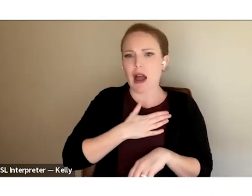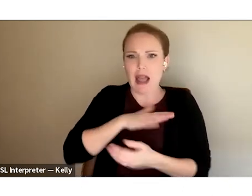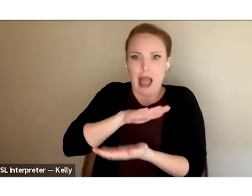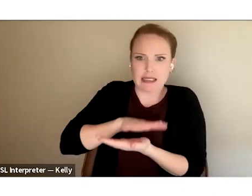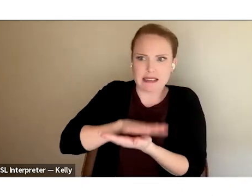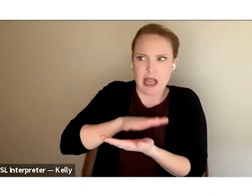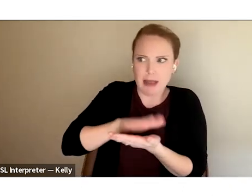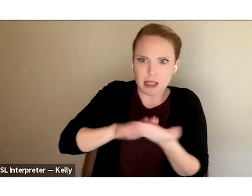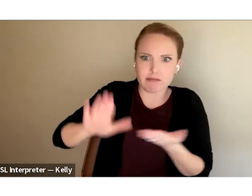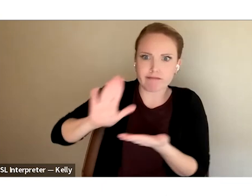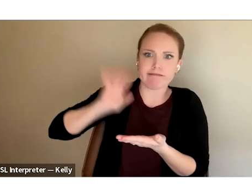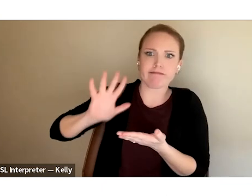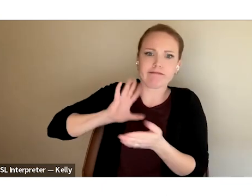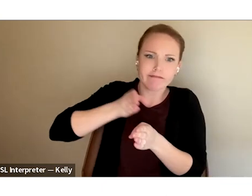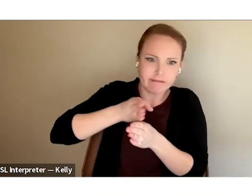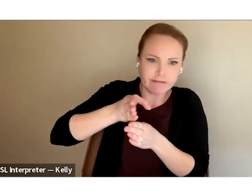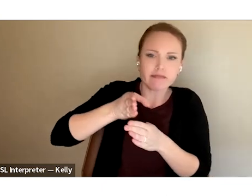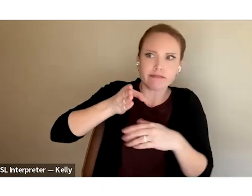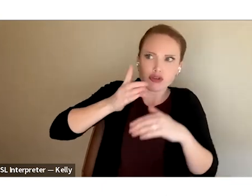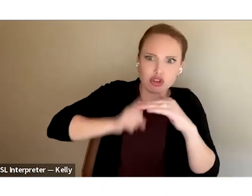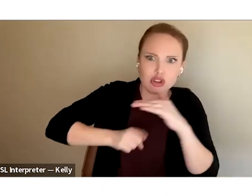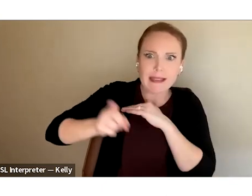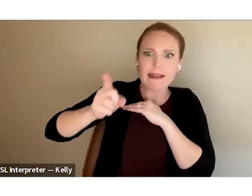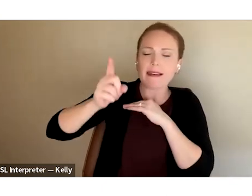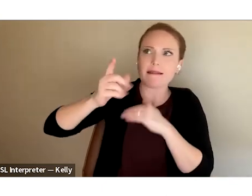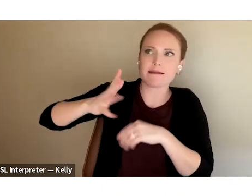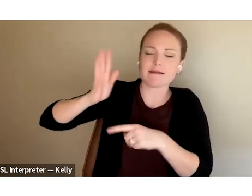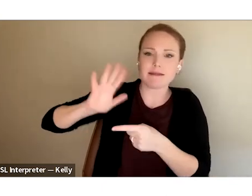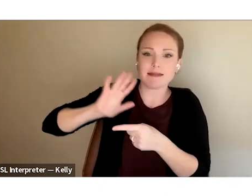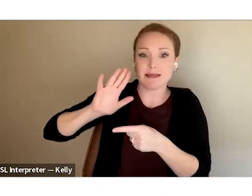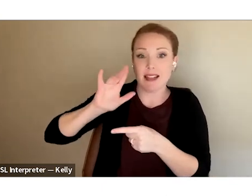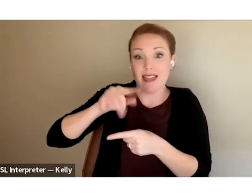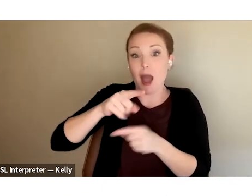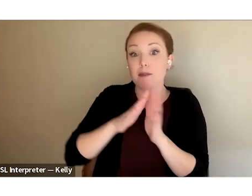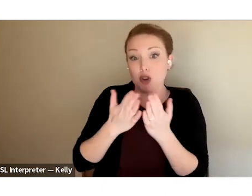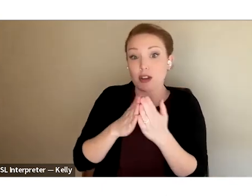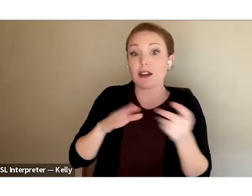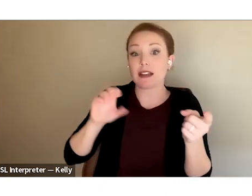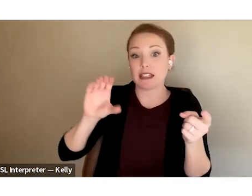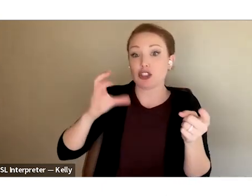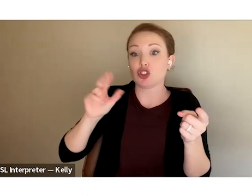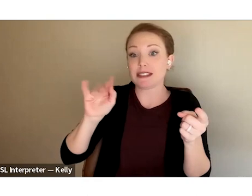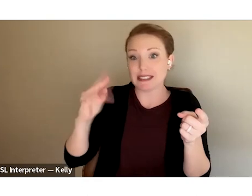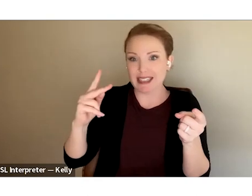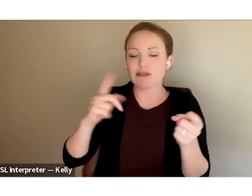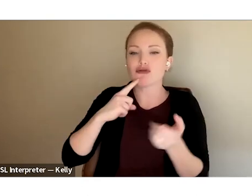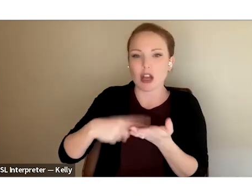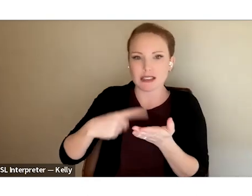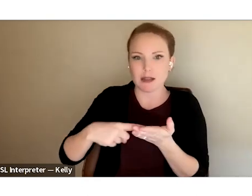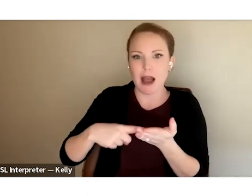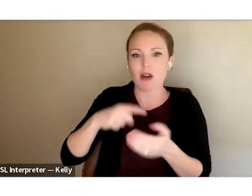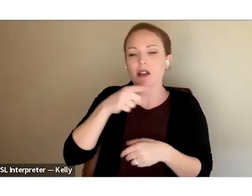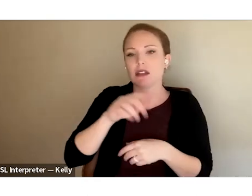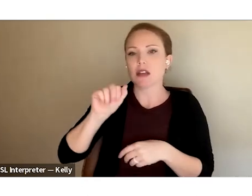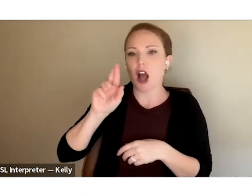academic trajectory, actually. In it, Shittik talks about Ibn Arabi's